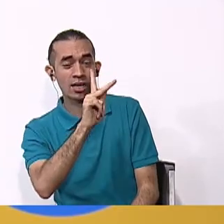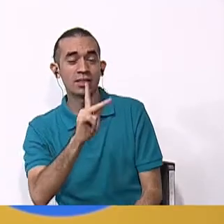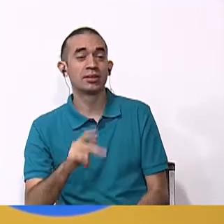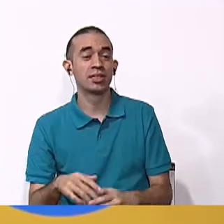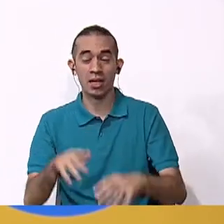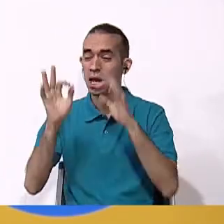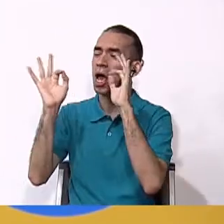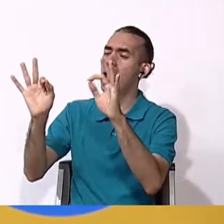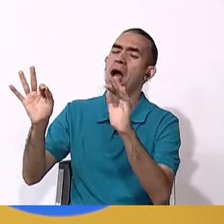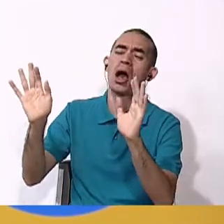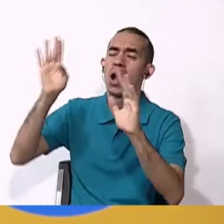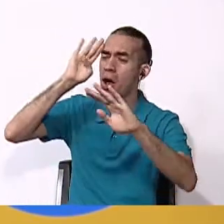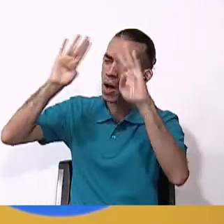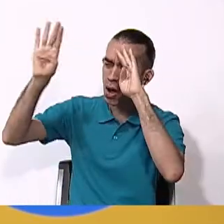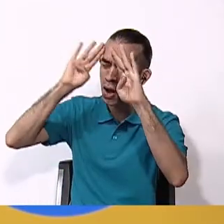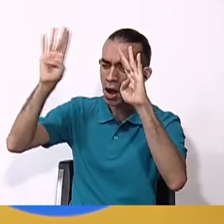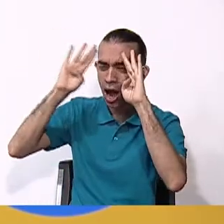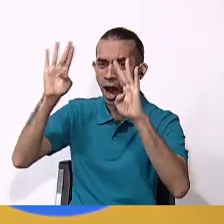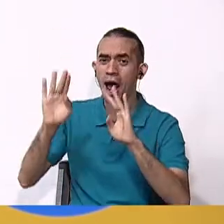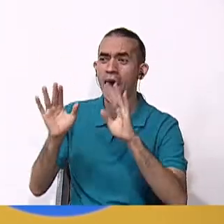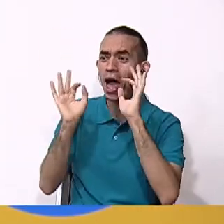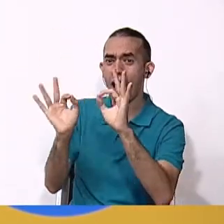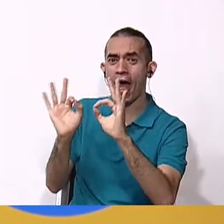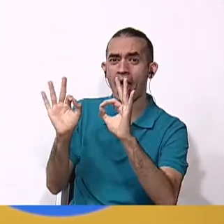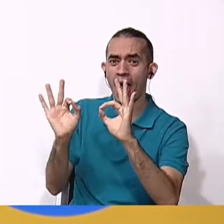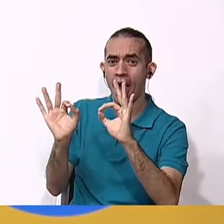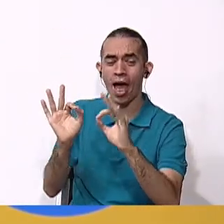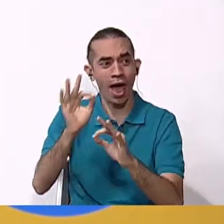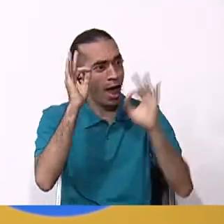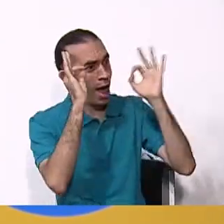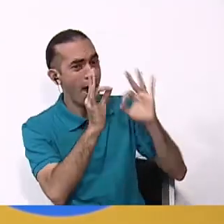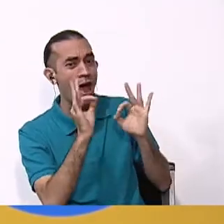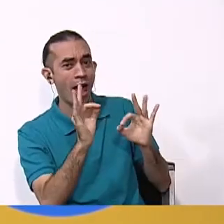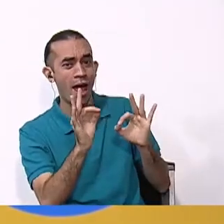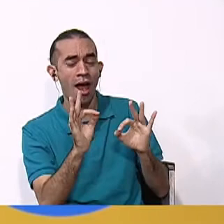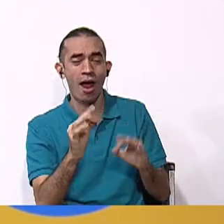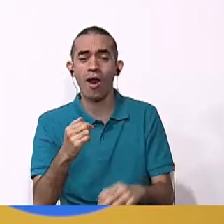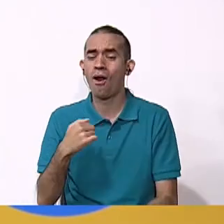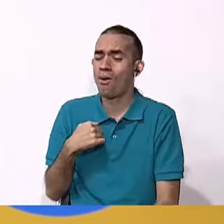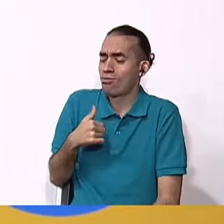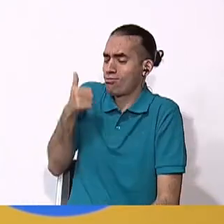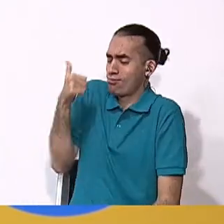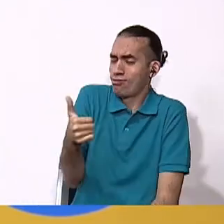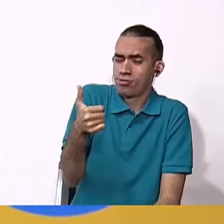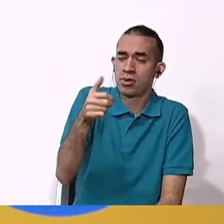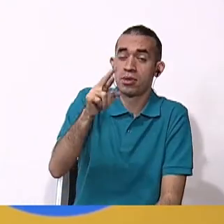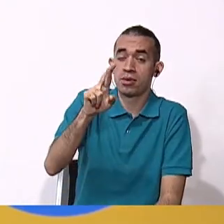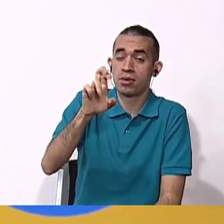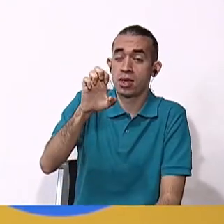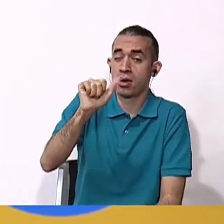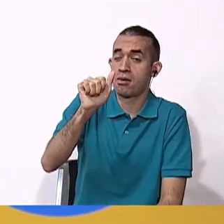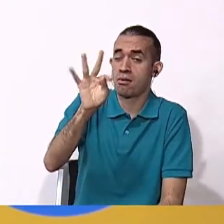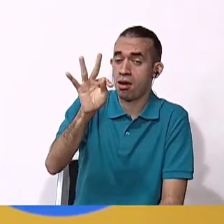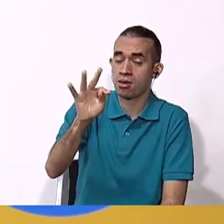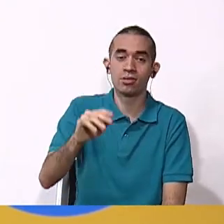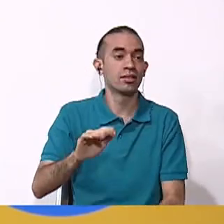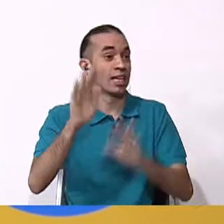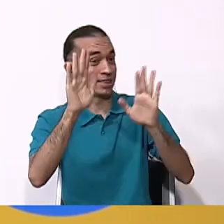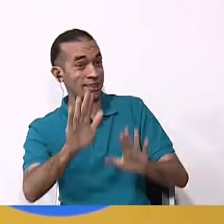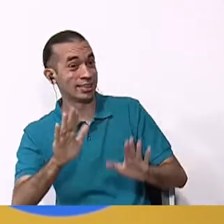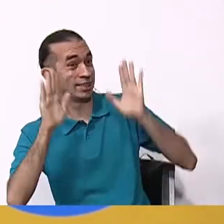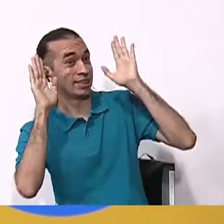teacher. Hello. How are you today, Jack? I am great. Excellent,